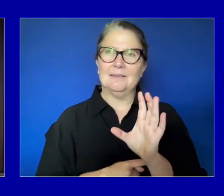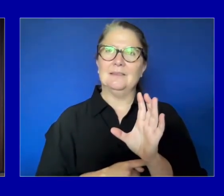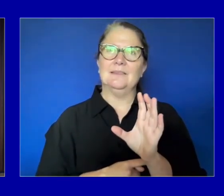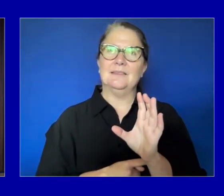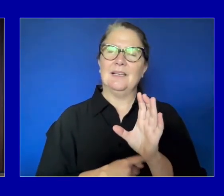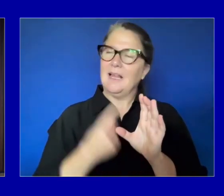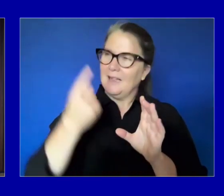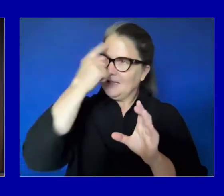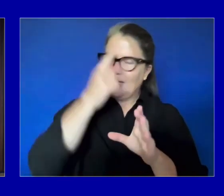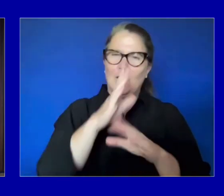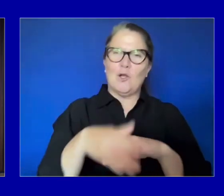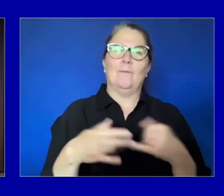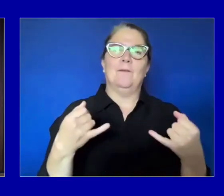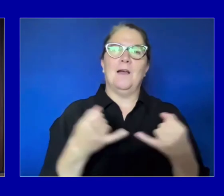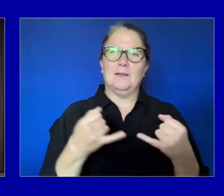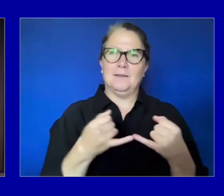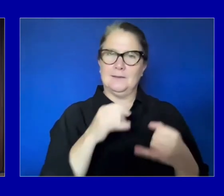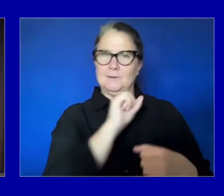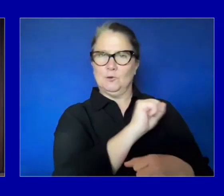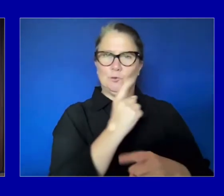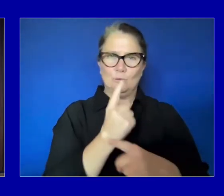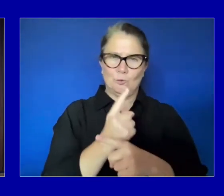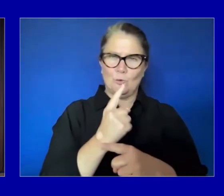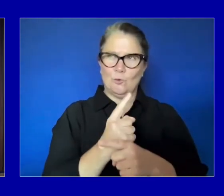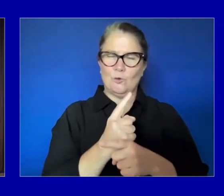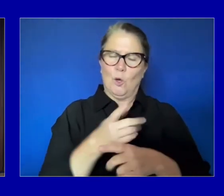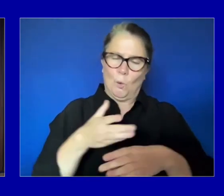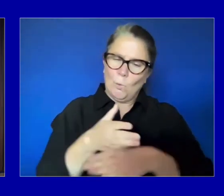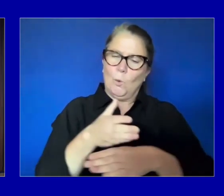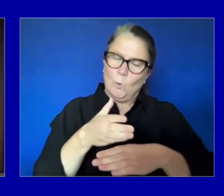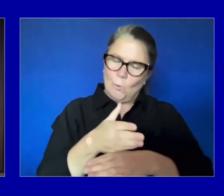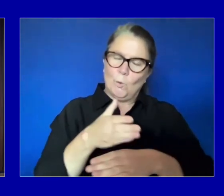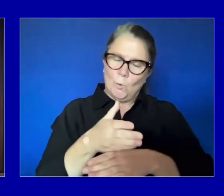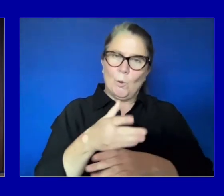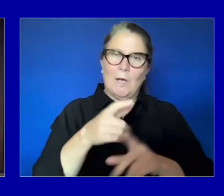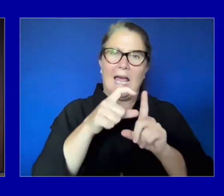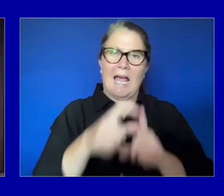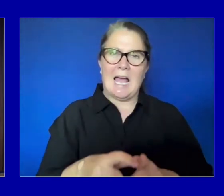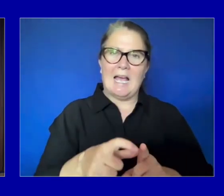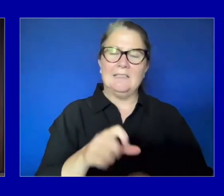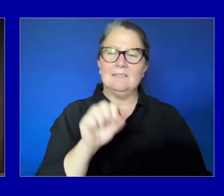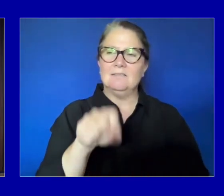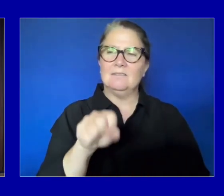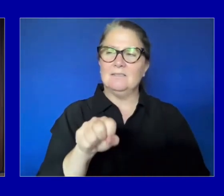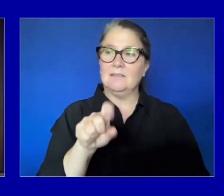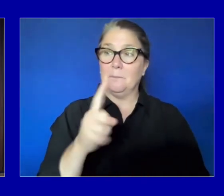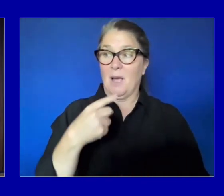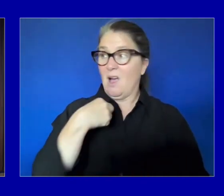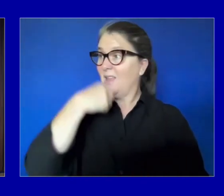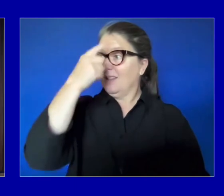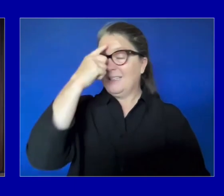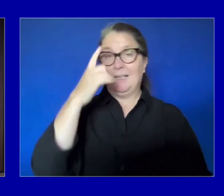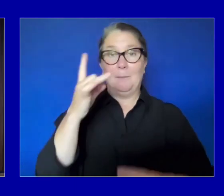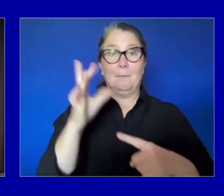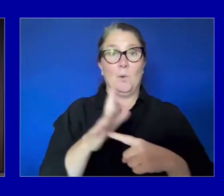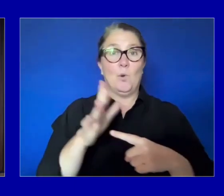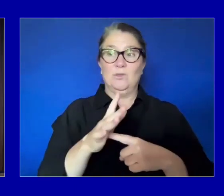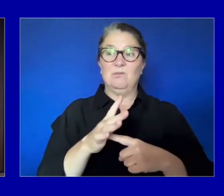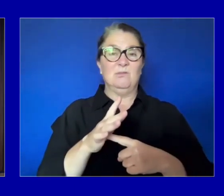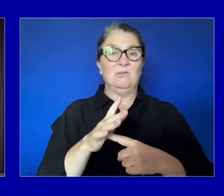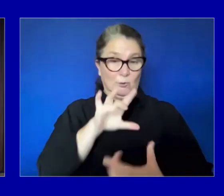said about working hard, but for me, it's, it's about community as well. And like, we're doing things together and it's